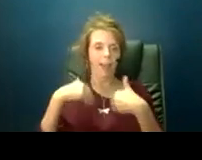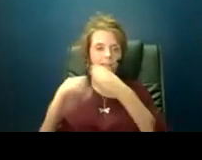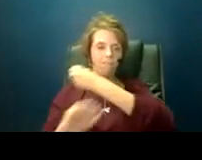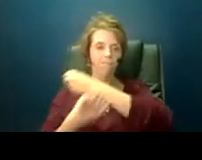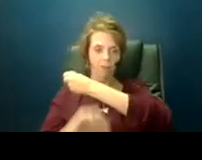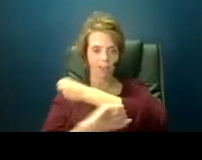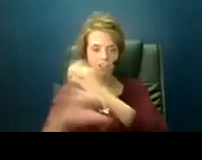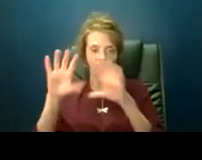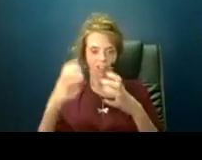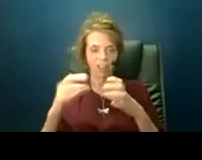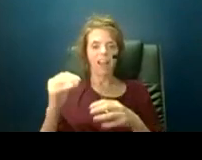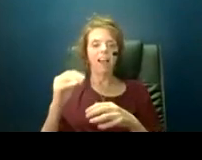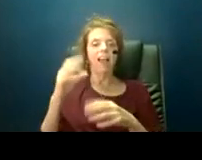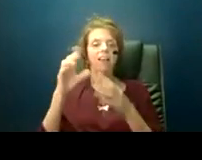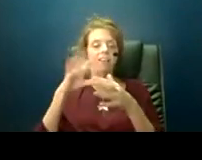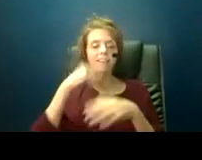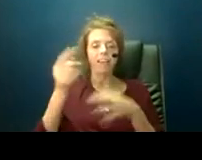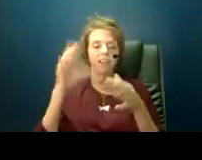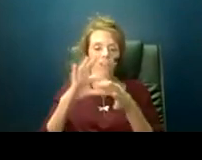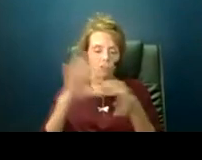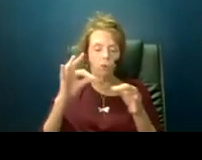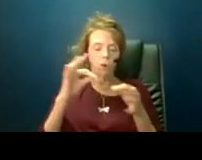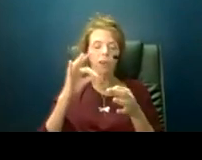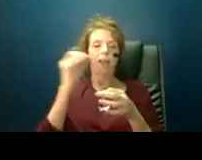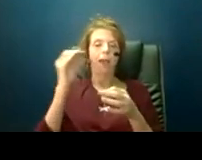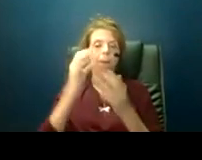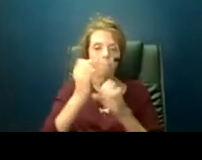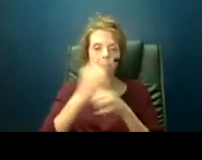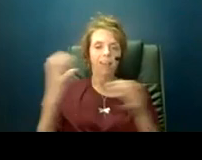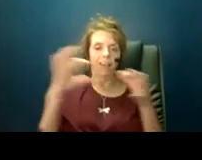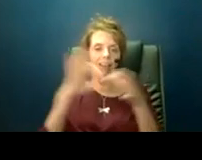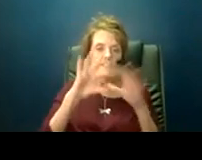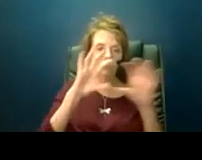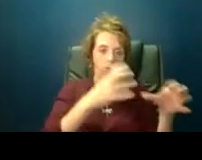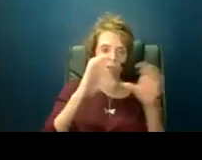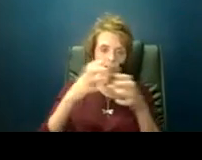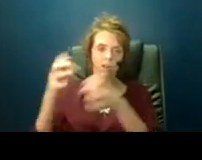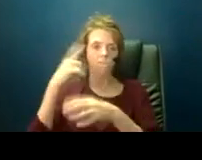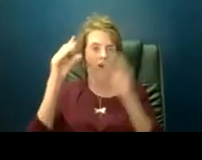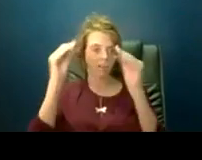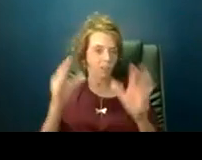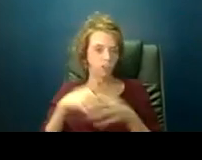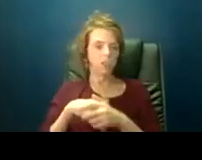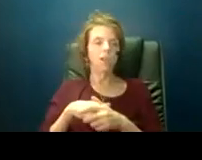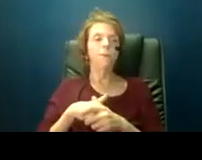course, a telling the story of learning assessment course, and then a making the connections course, which